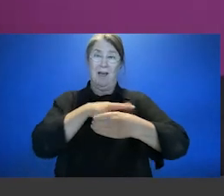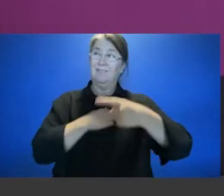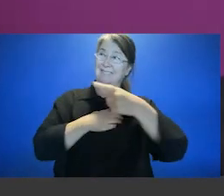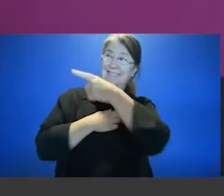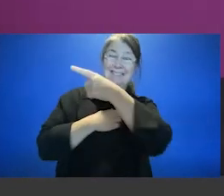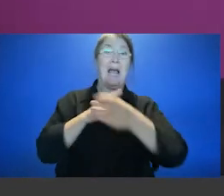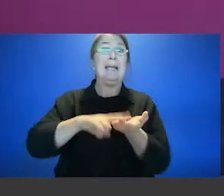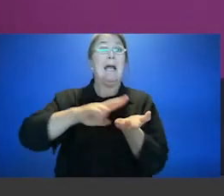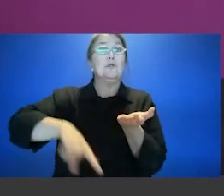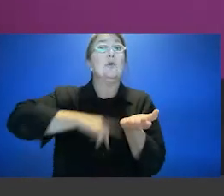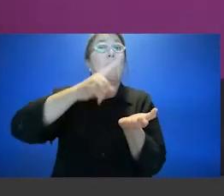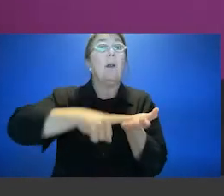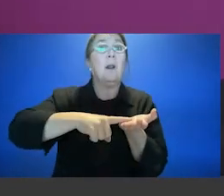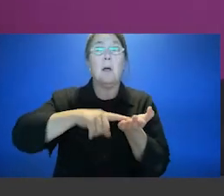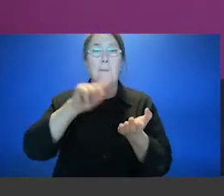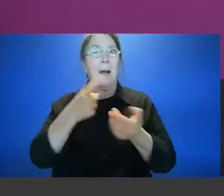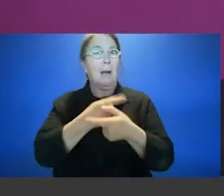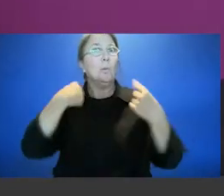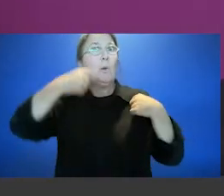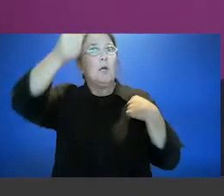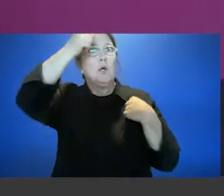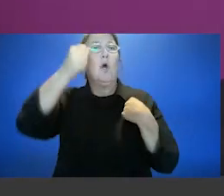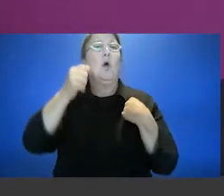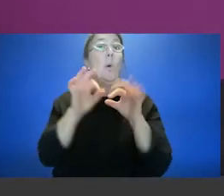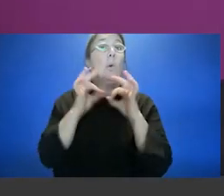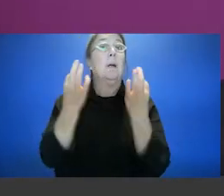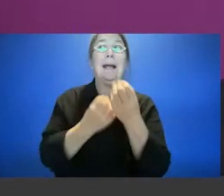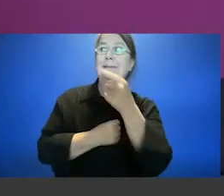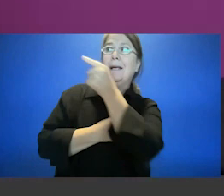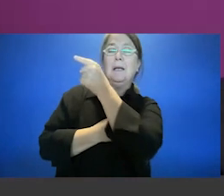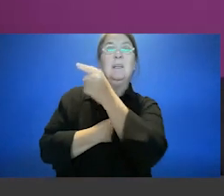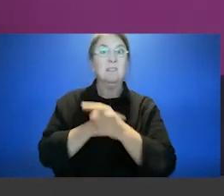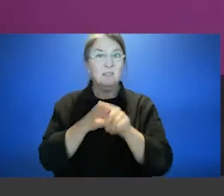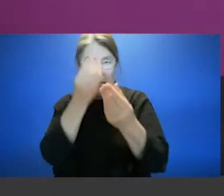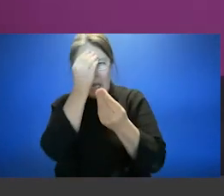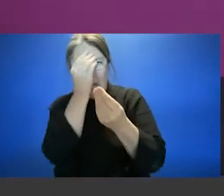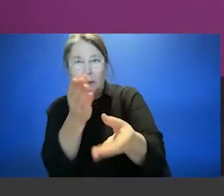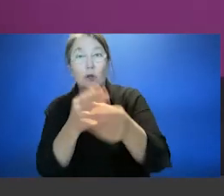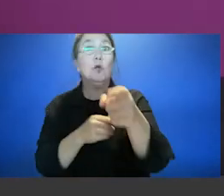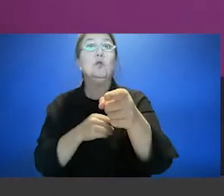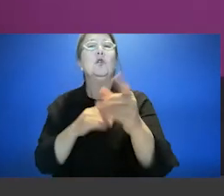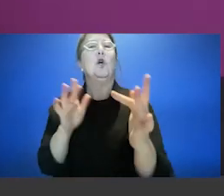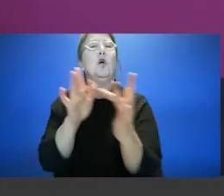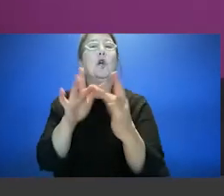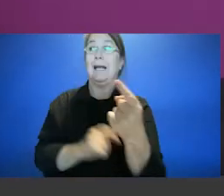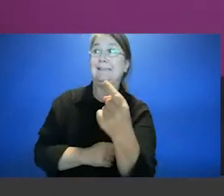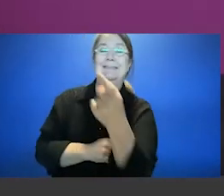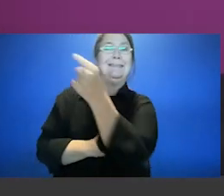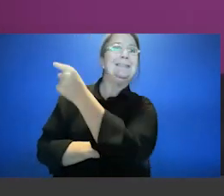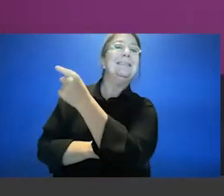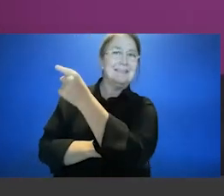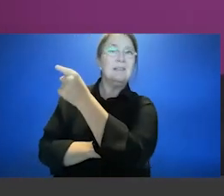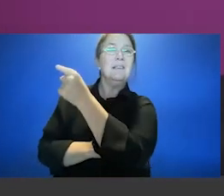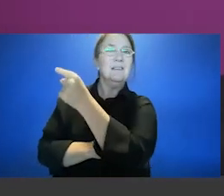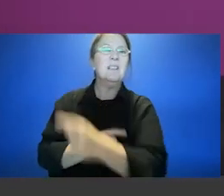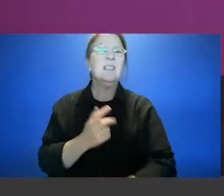there may be another body that is more appropriate for them to take their matter. So we do provide information of, if